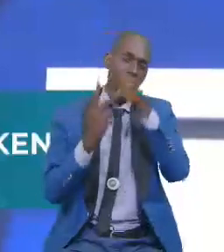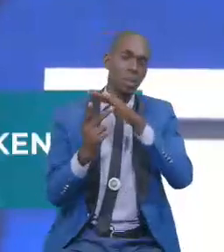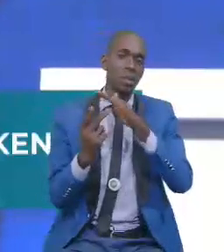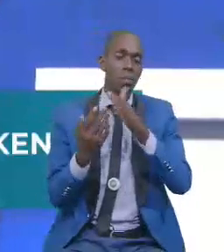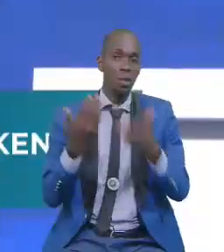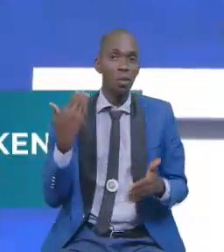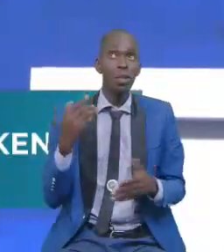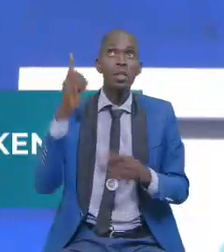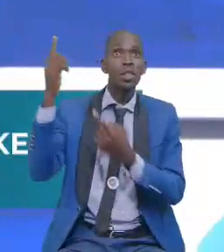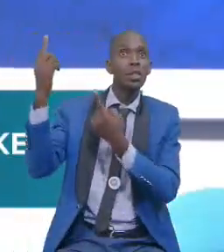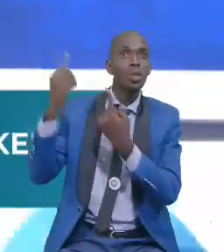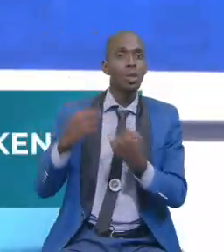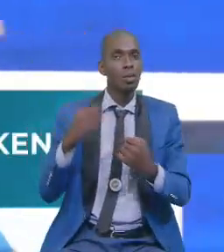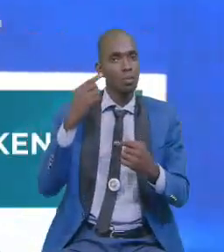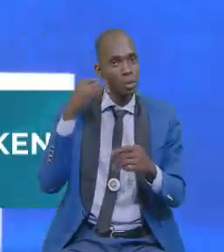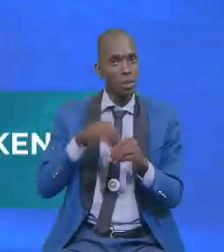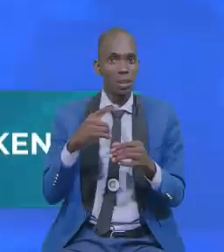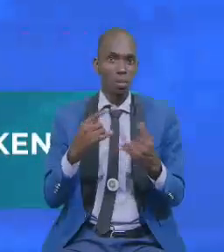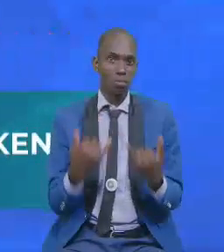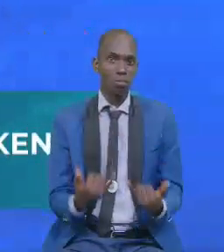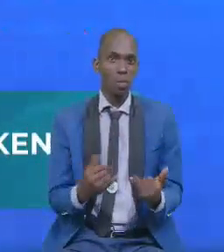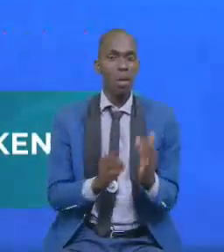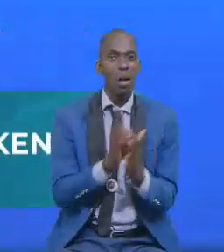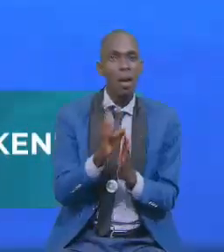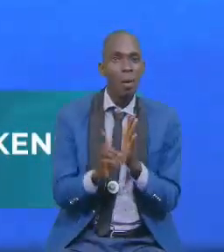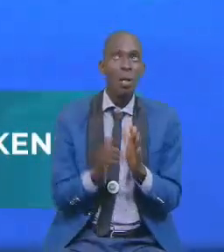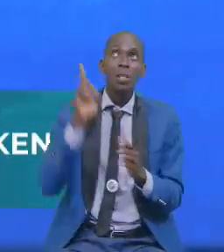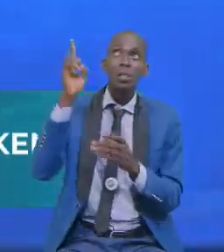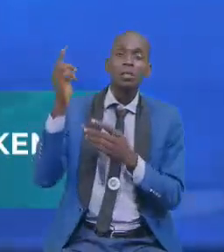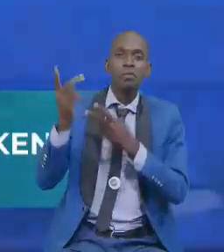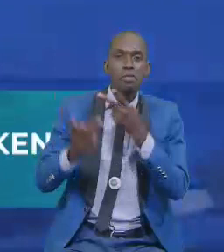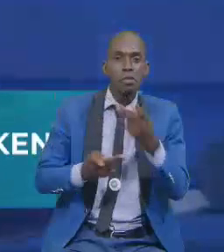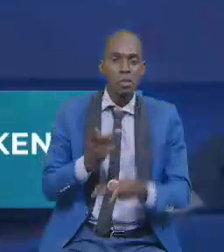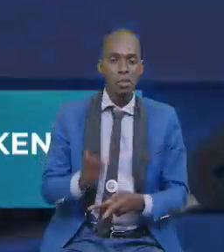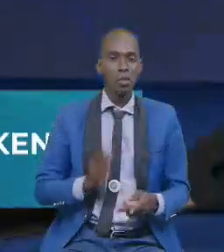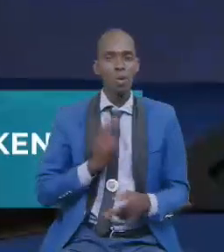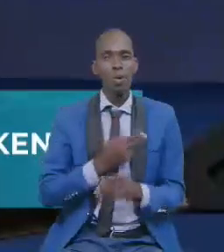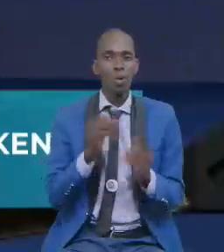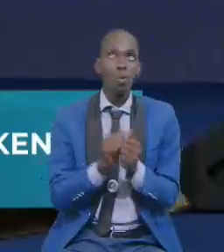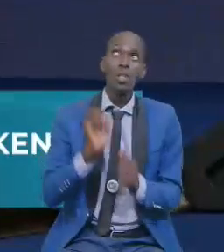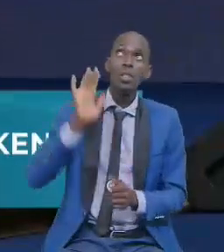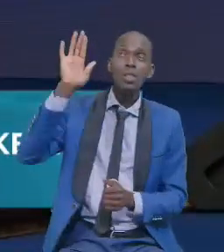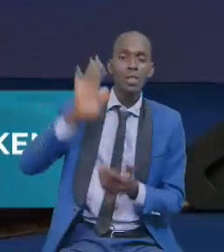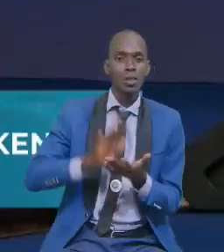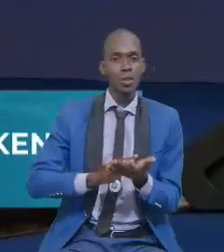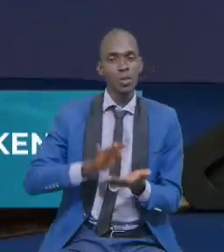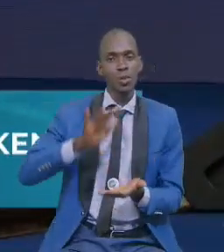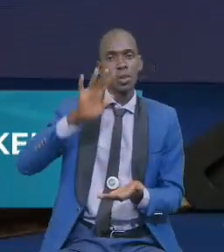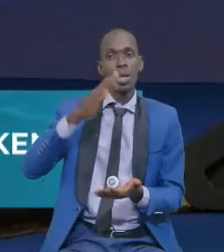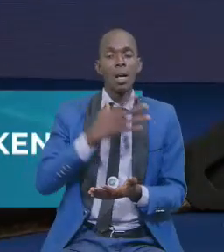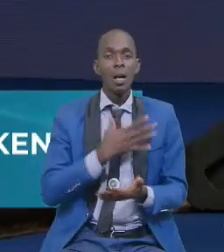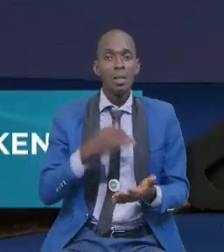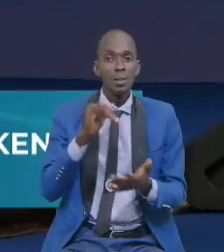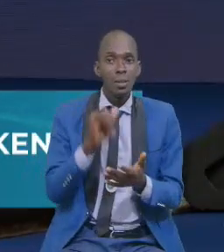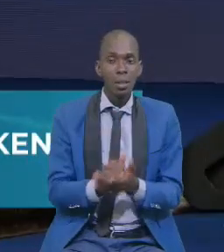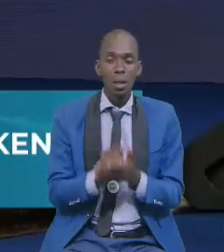the present hour, and he visits us with a glory, and that